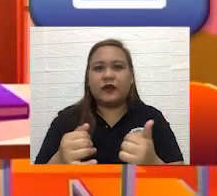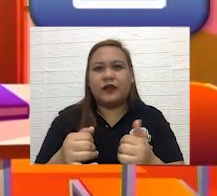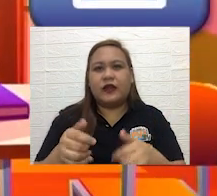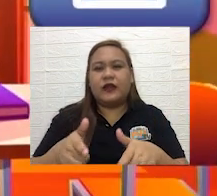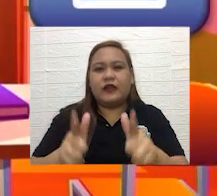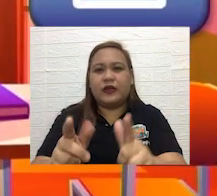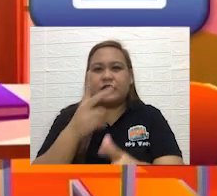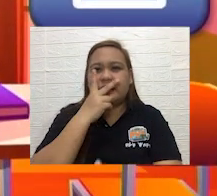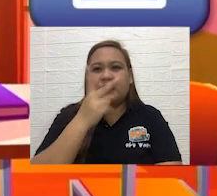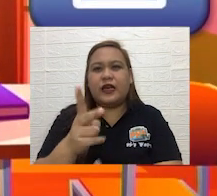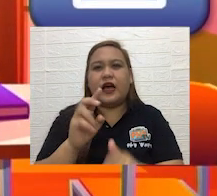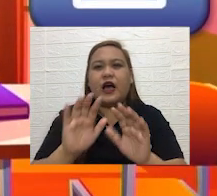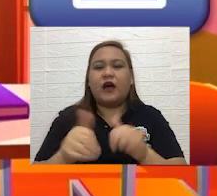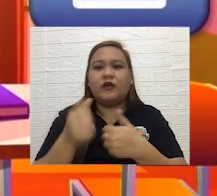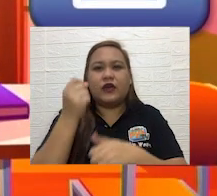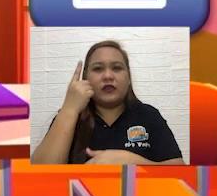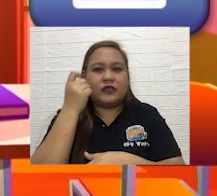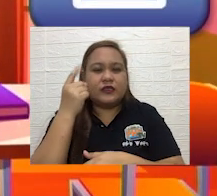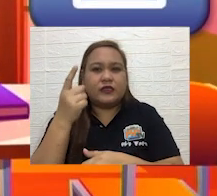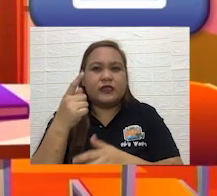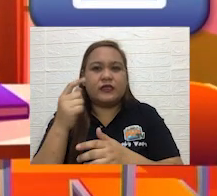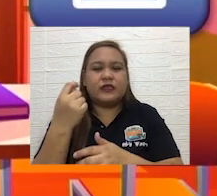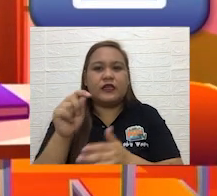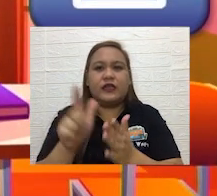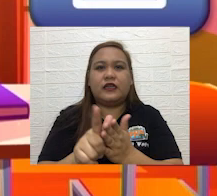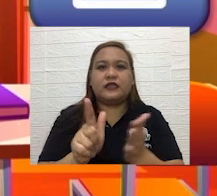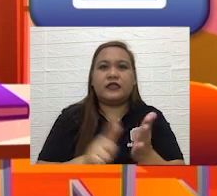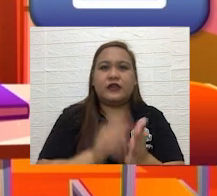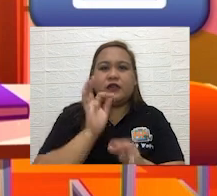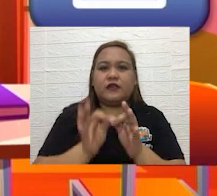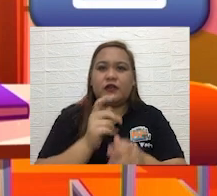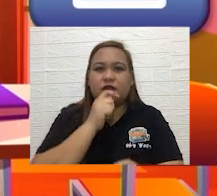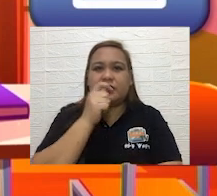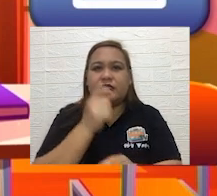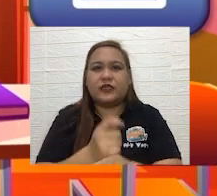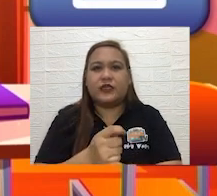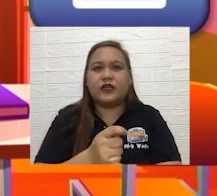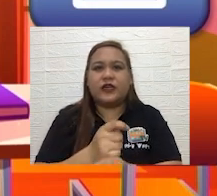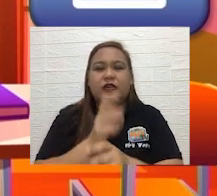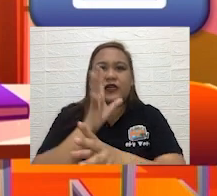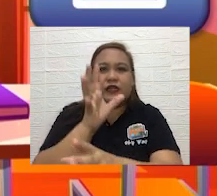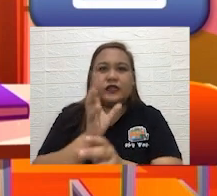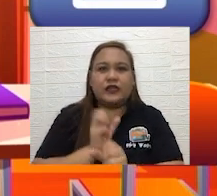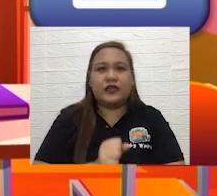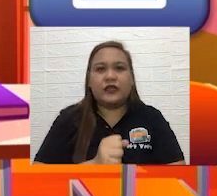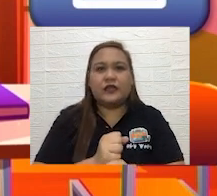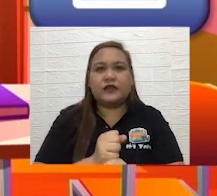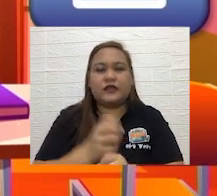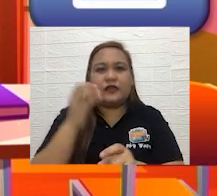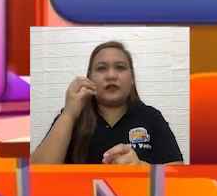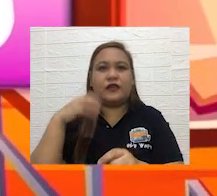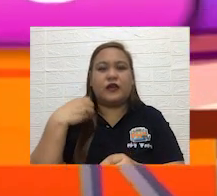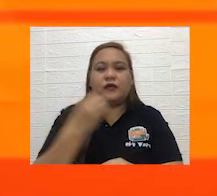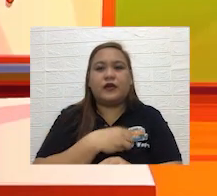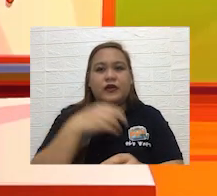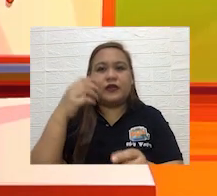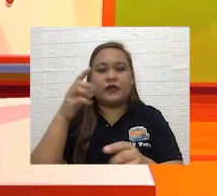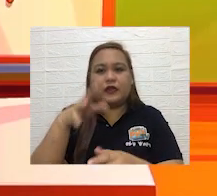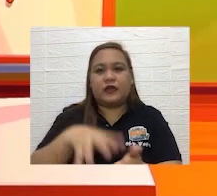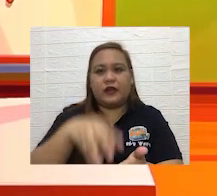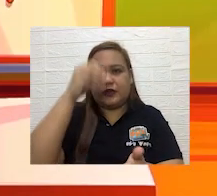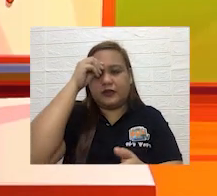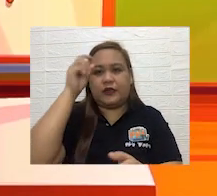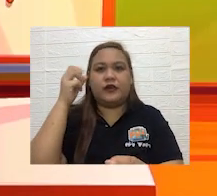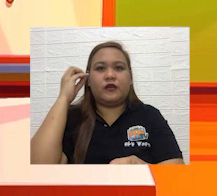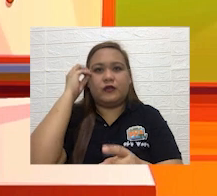Now, let us see how well you understood the lesson and if you truly accomplish and attain our learning objectives. Let